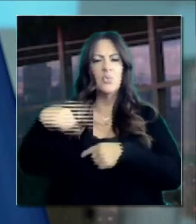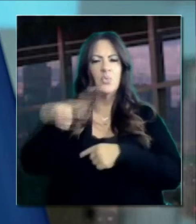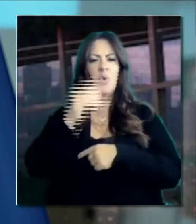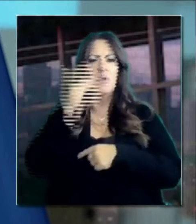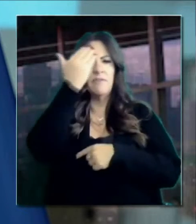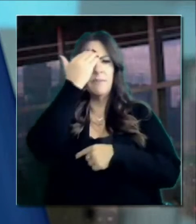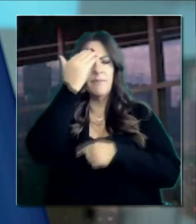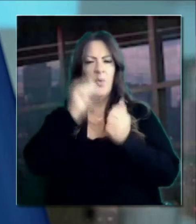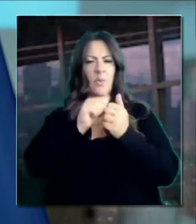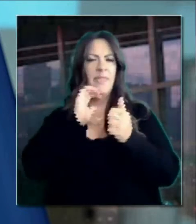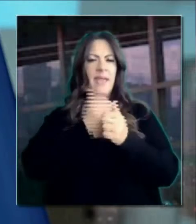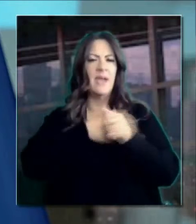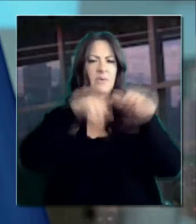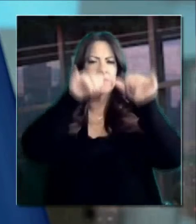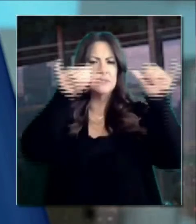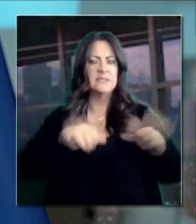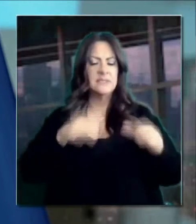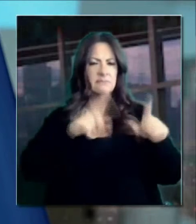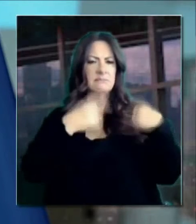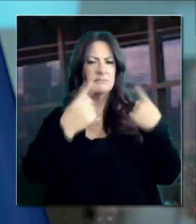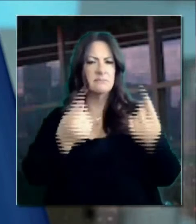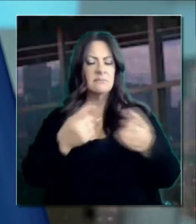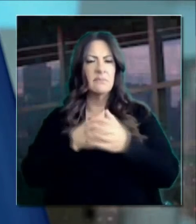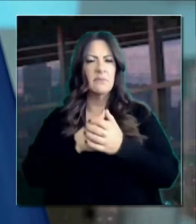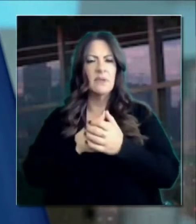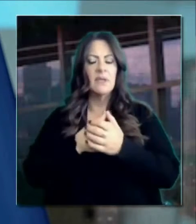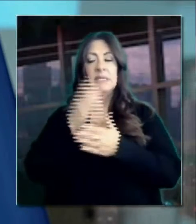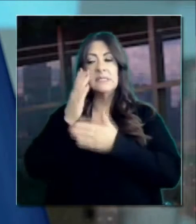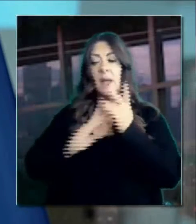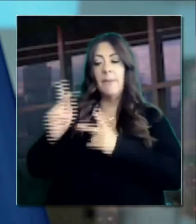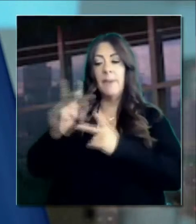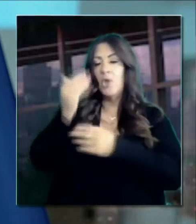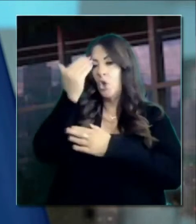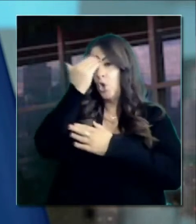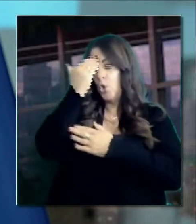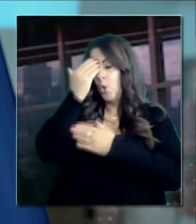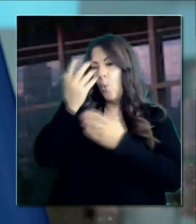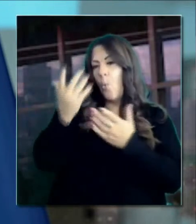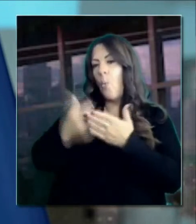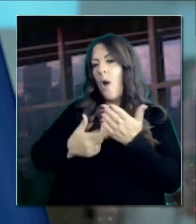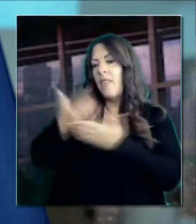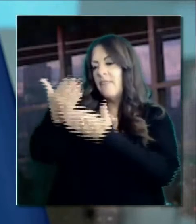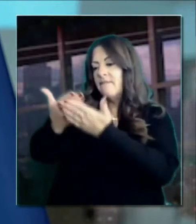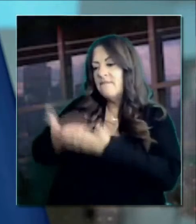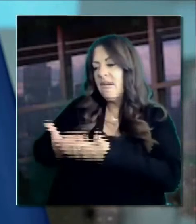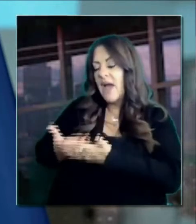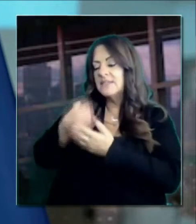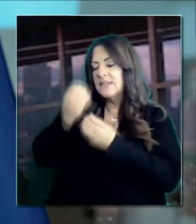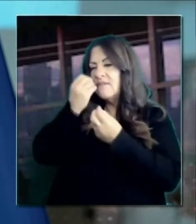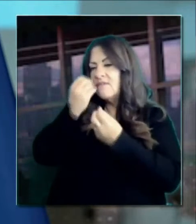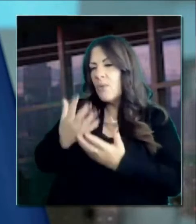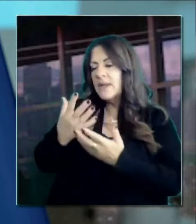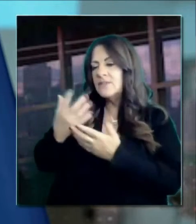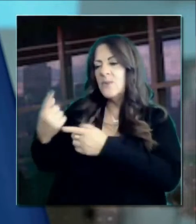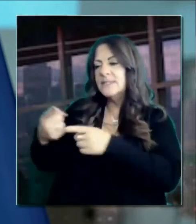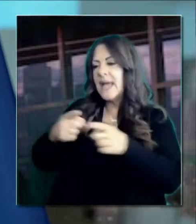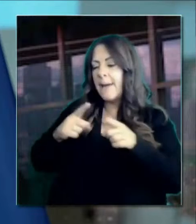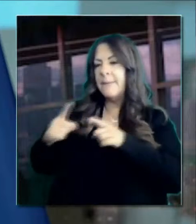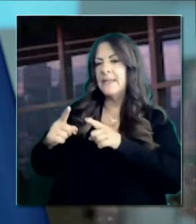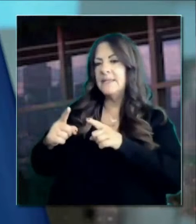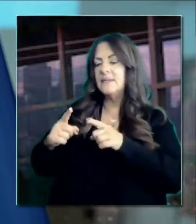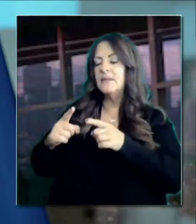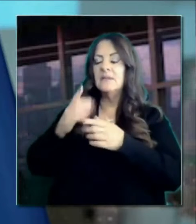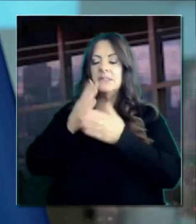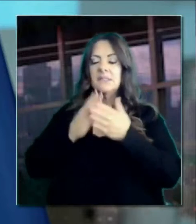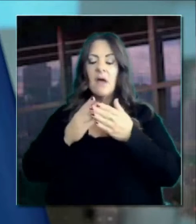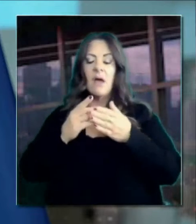But many people were privy to these facts. Many people actually were very directly engaged in the adjudication